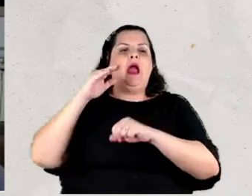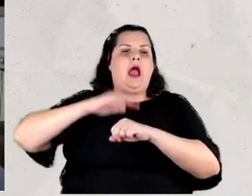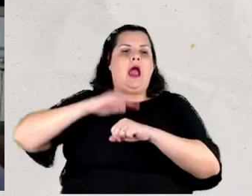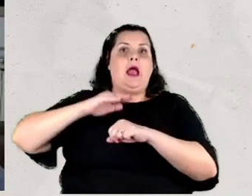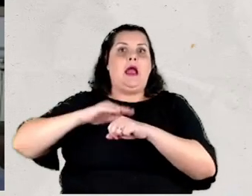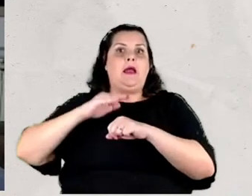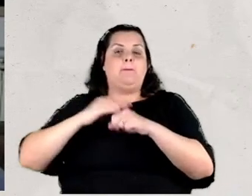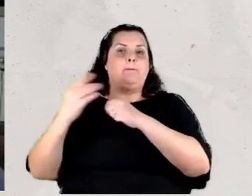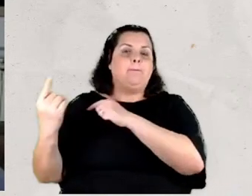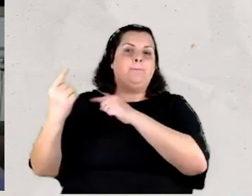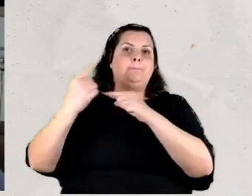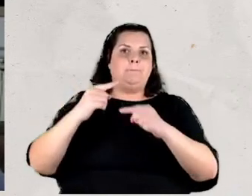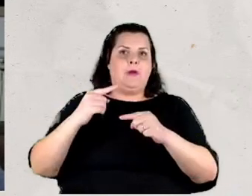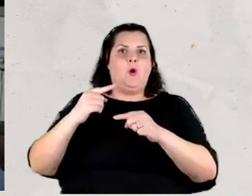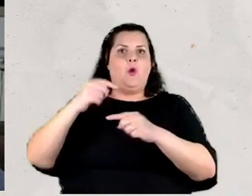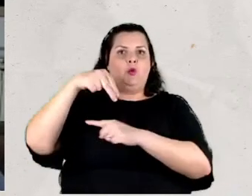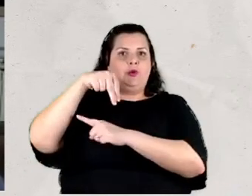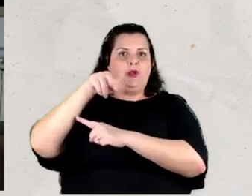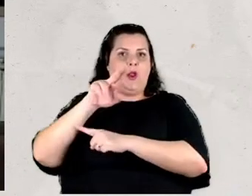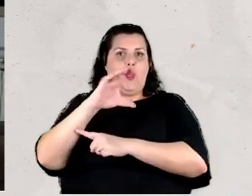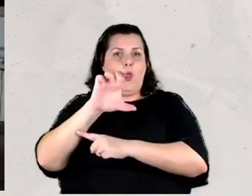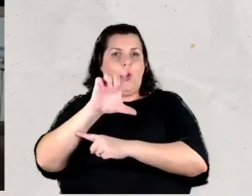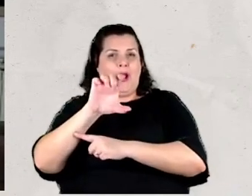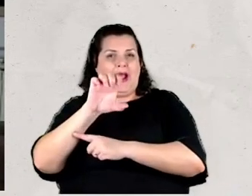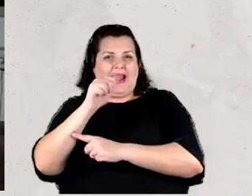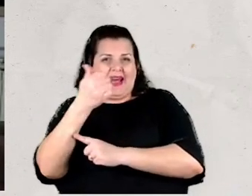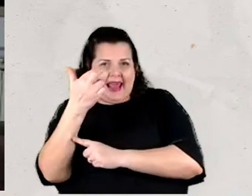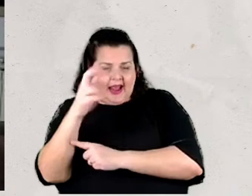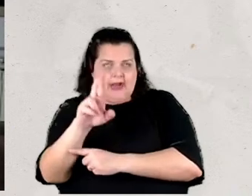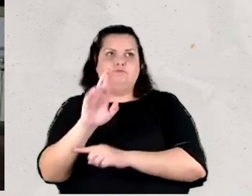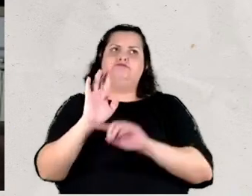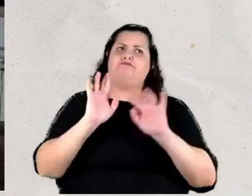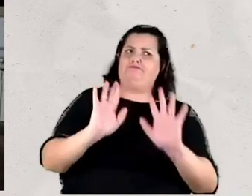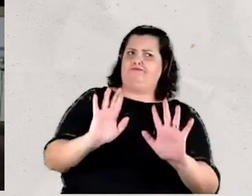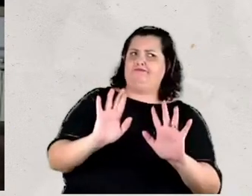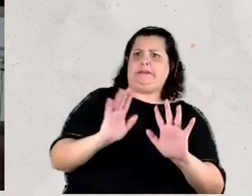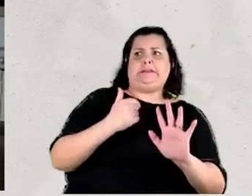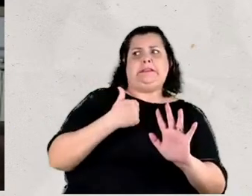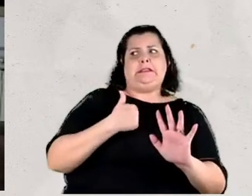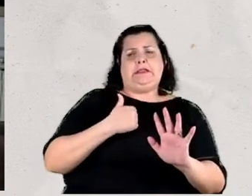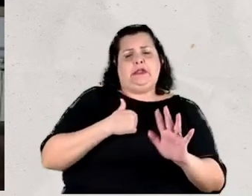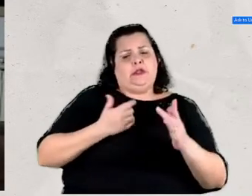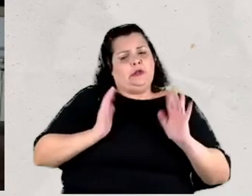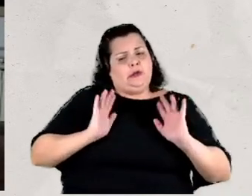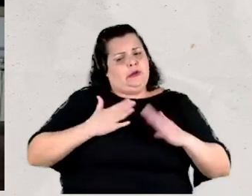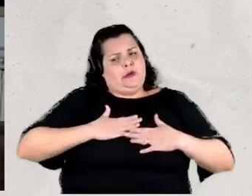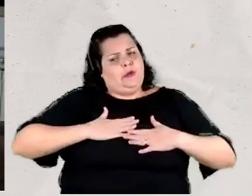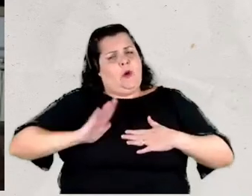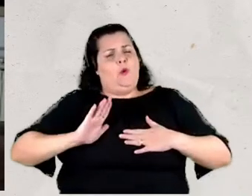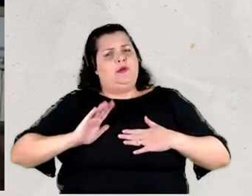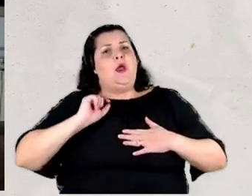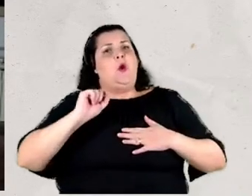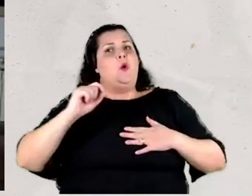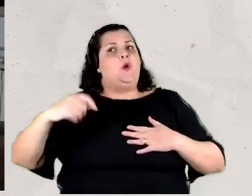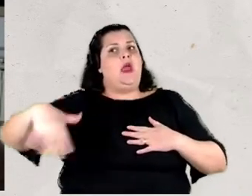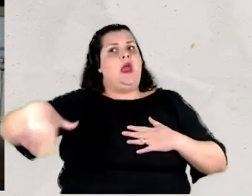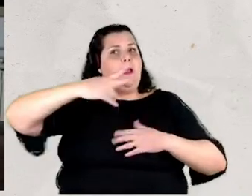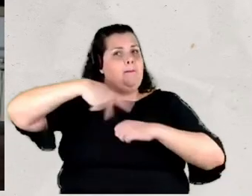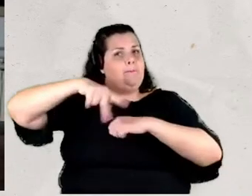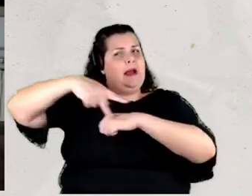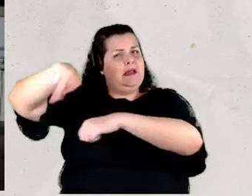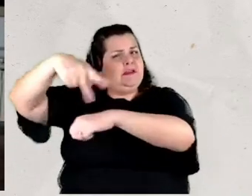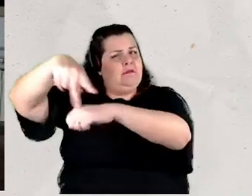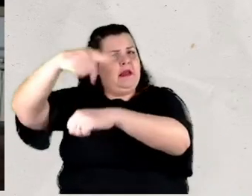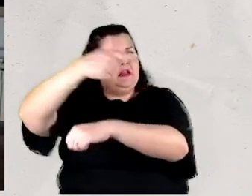credible military threat to Iran. But nevertheless, Netanyahu really